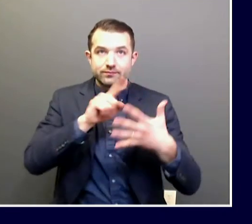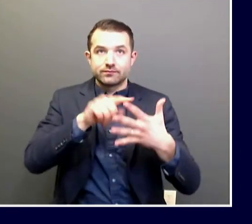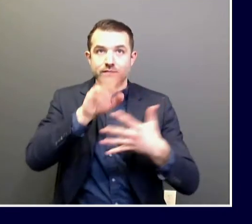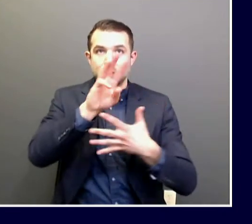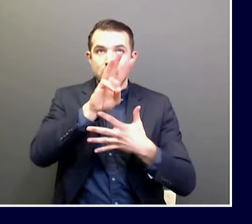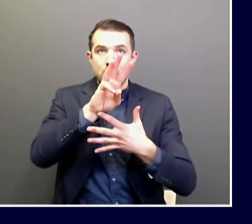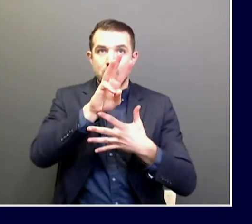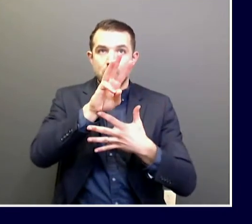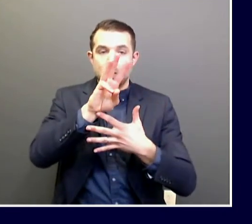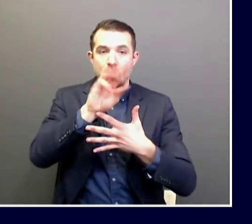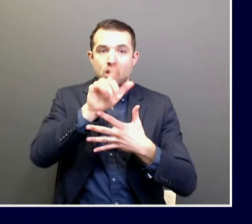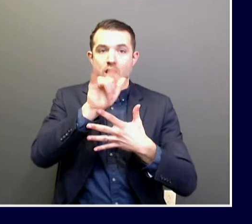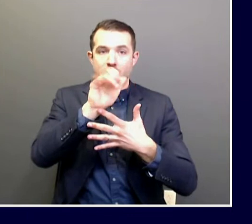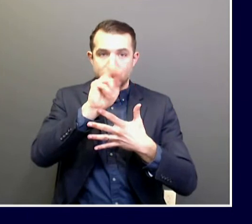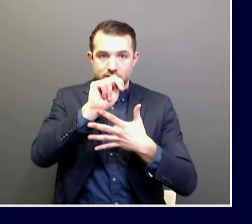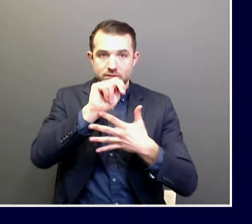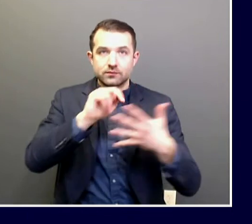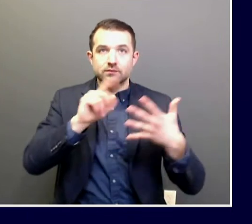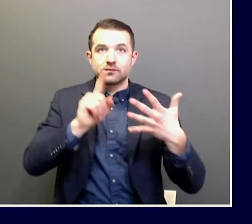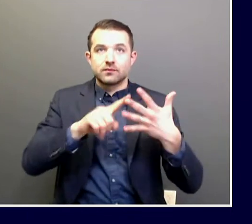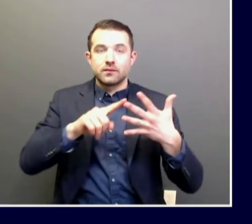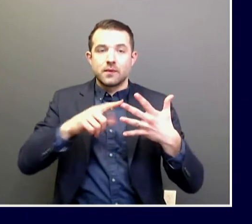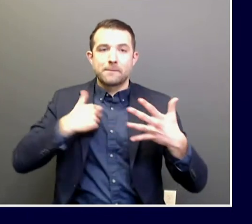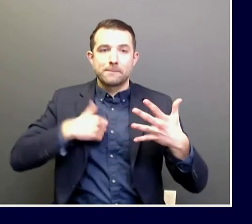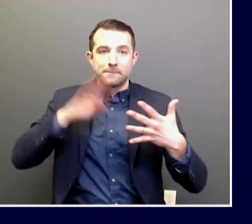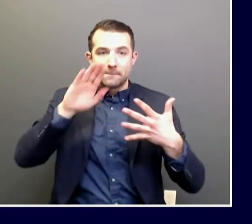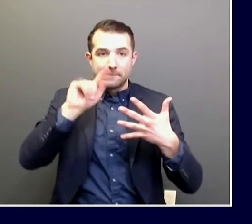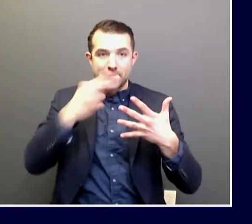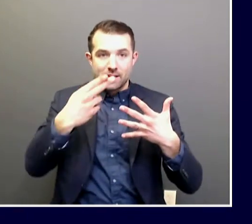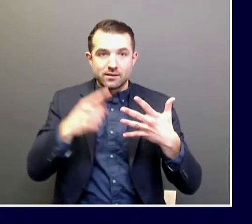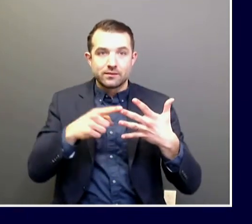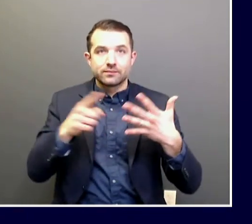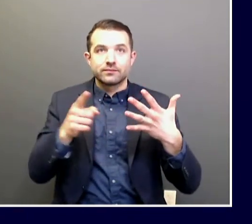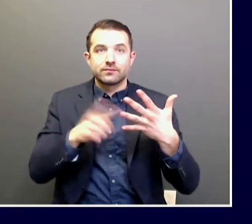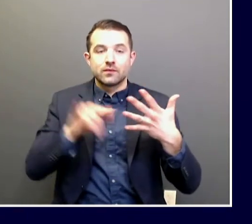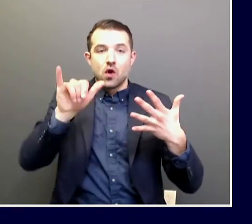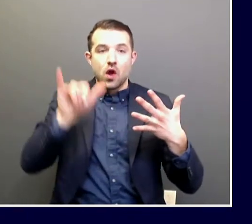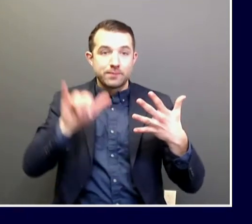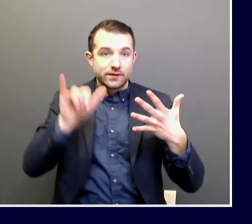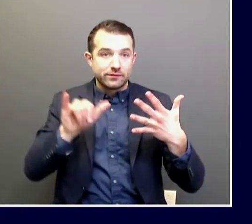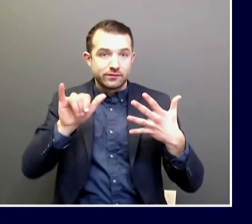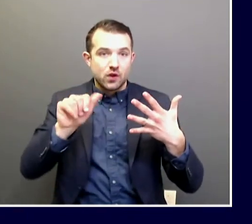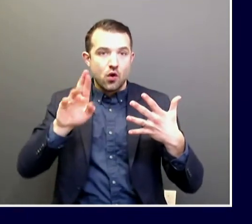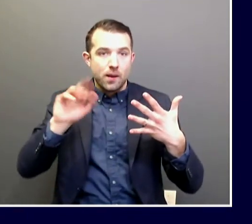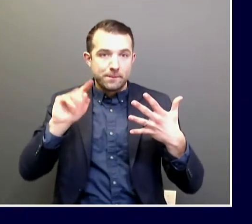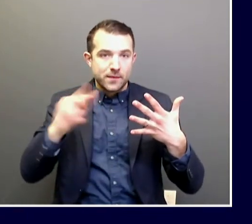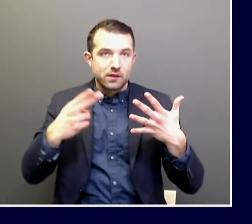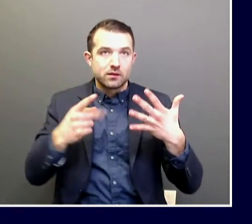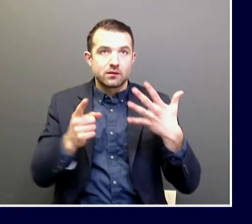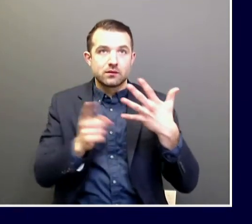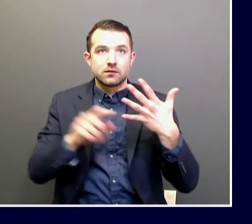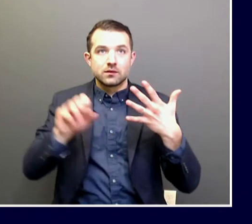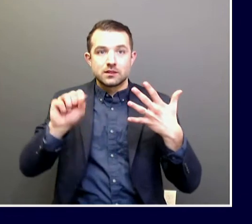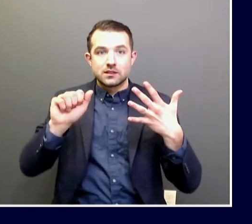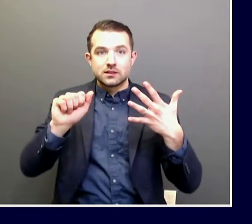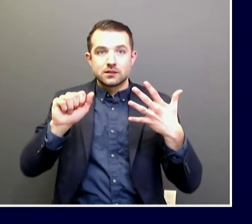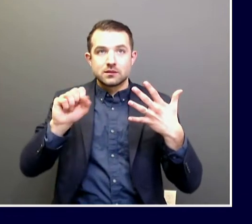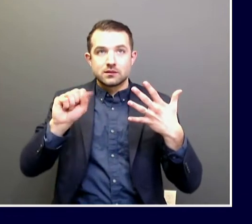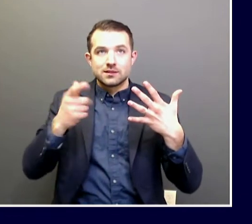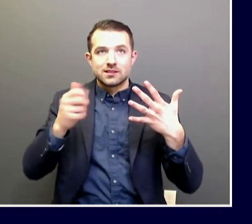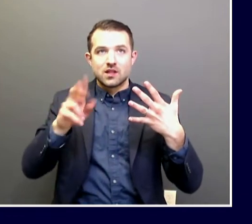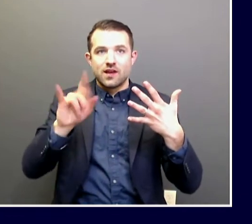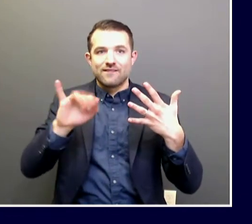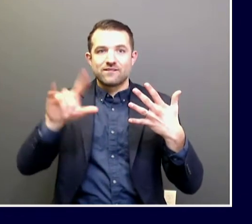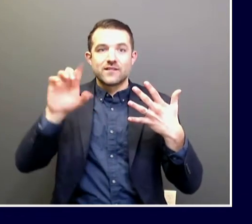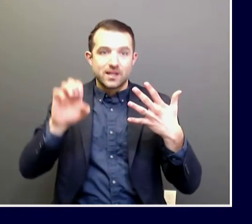Yarmouth, and in the Guilford-Sangerville area. In parallel is a Maine CDC-driven effort with